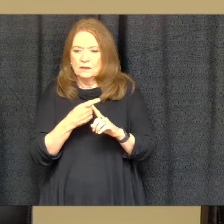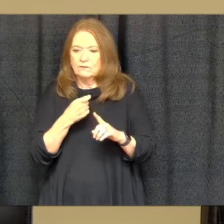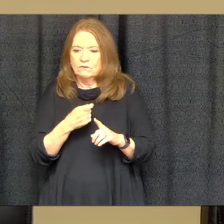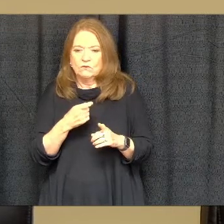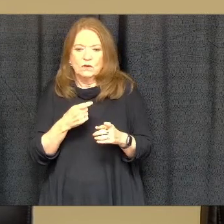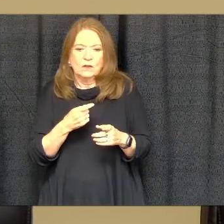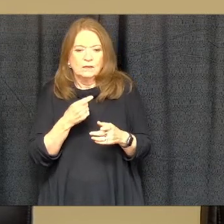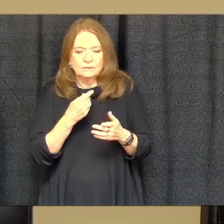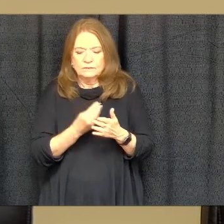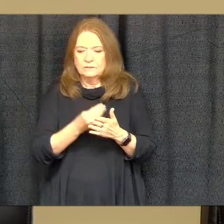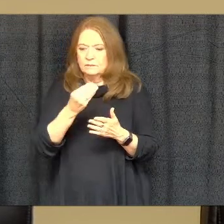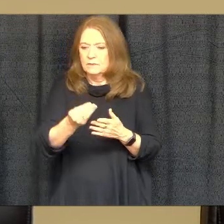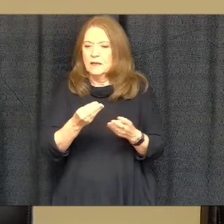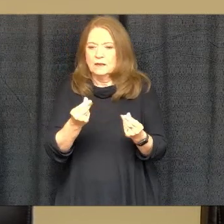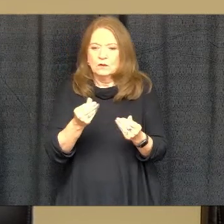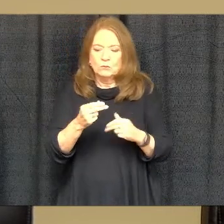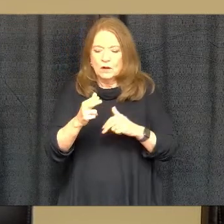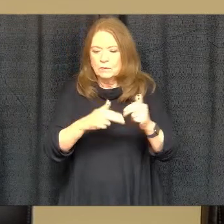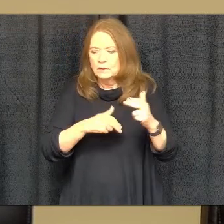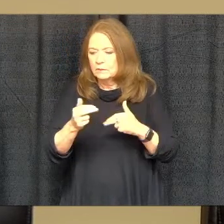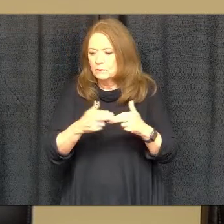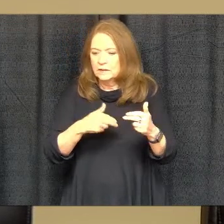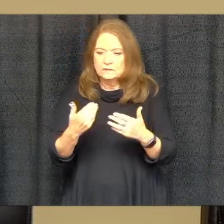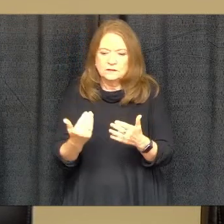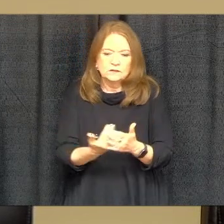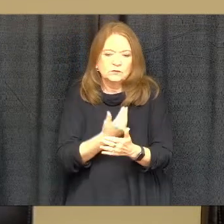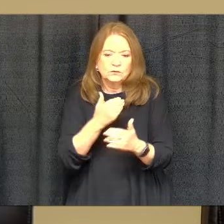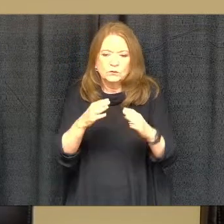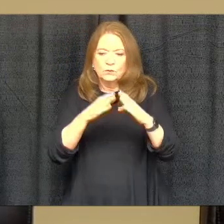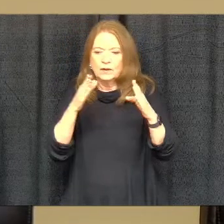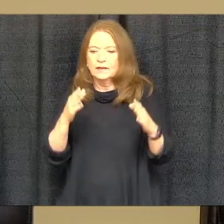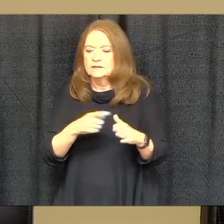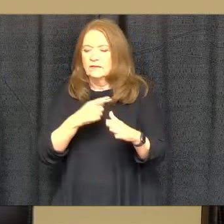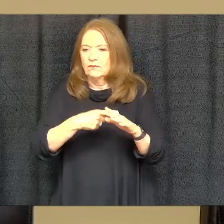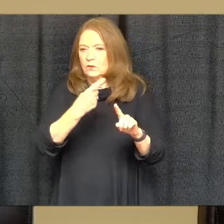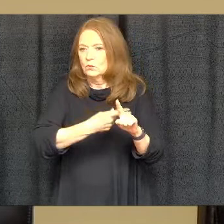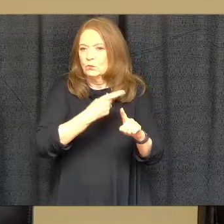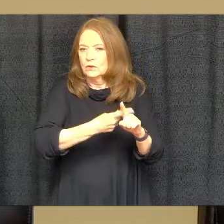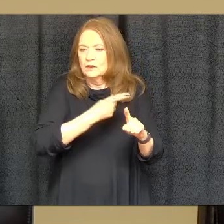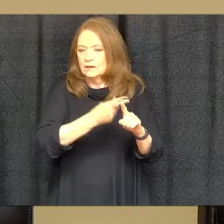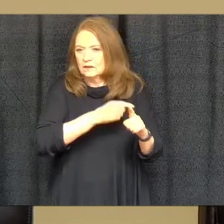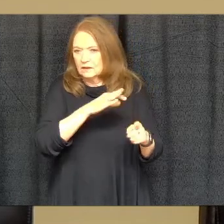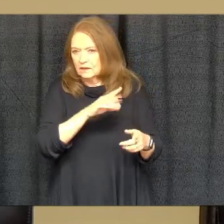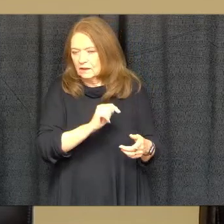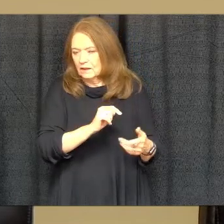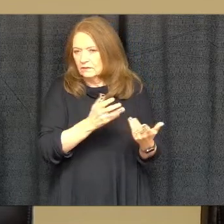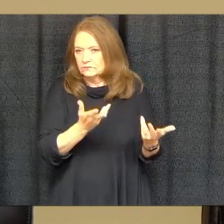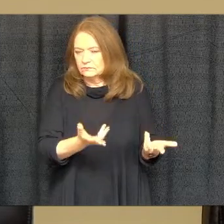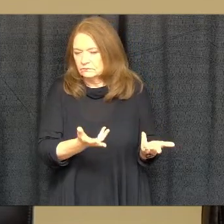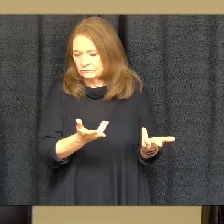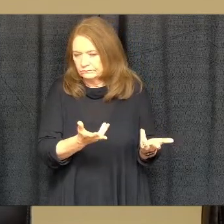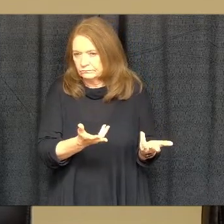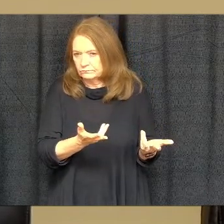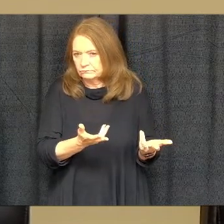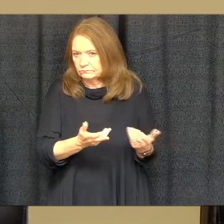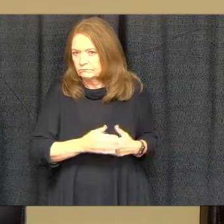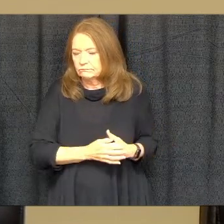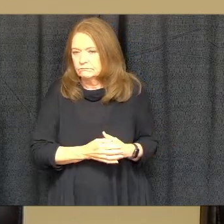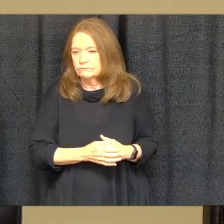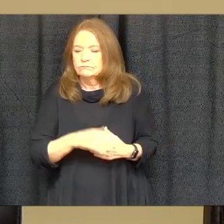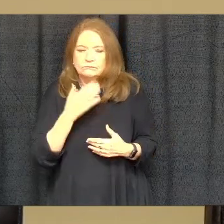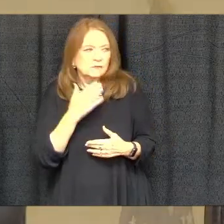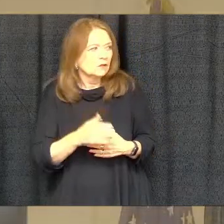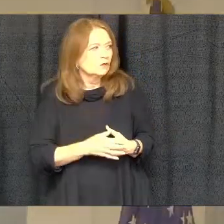a property, building a new property, and then renting it out, just like the rest of the city. So, thank